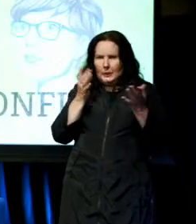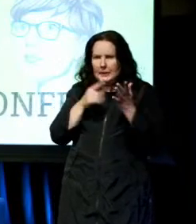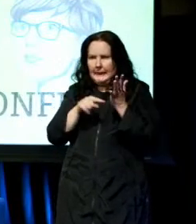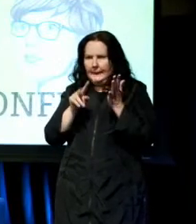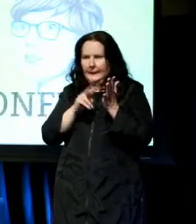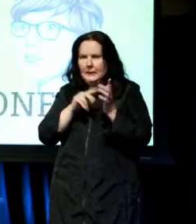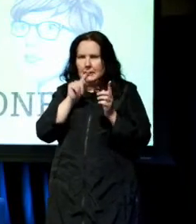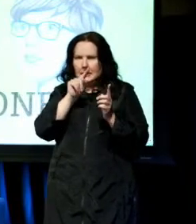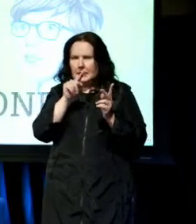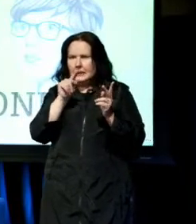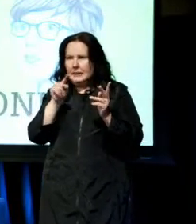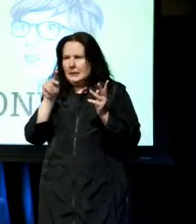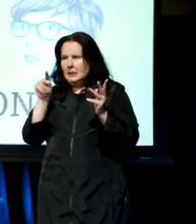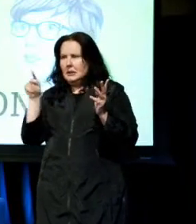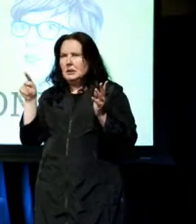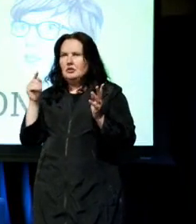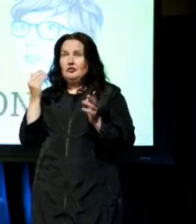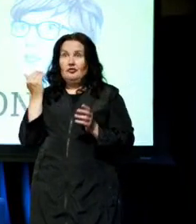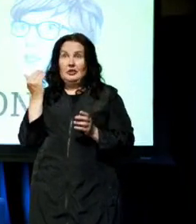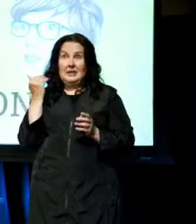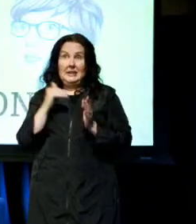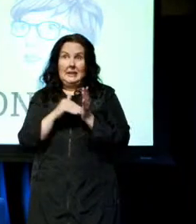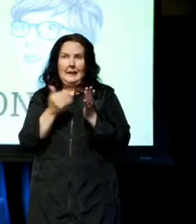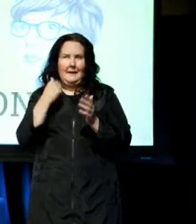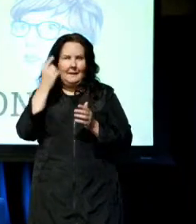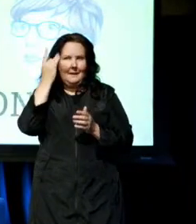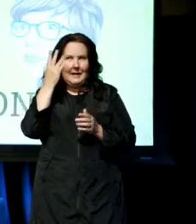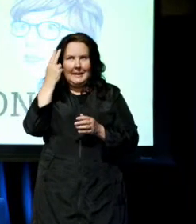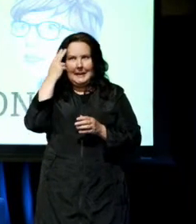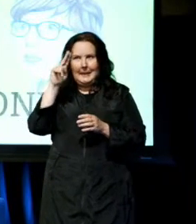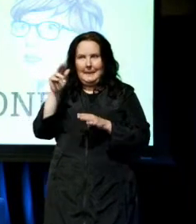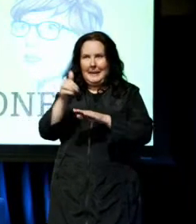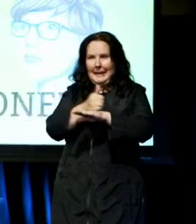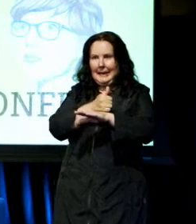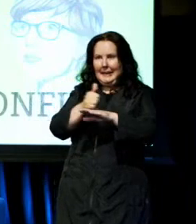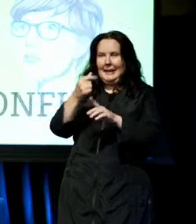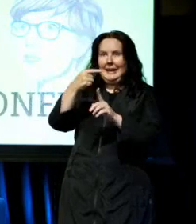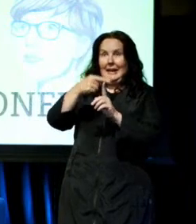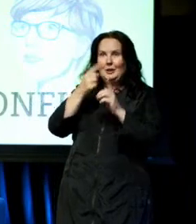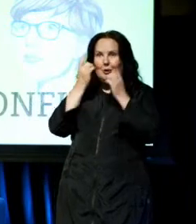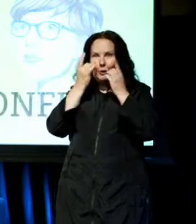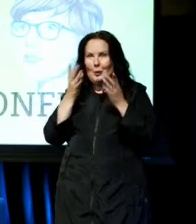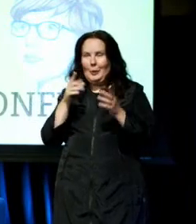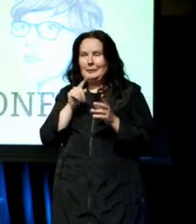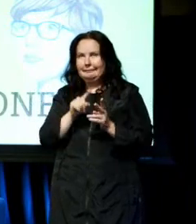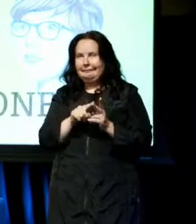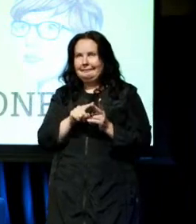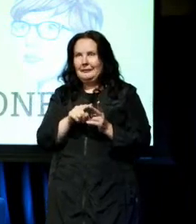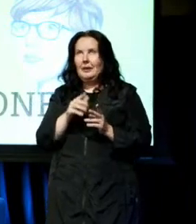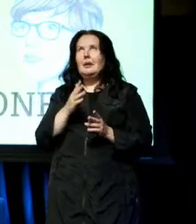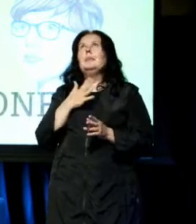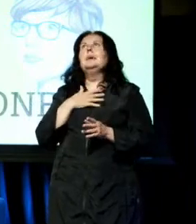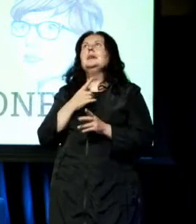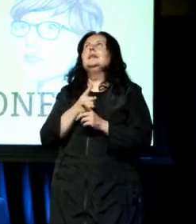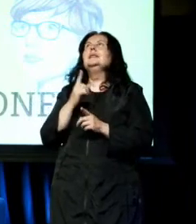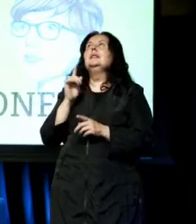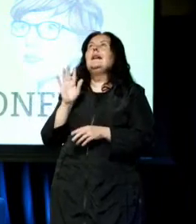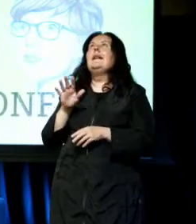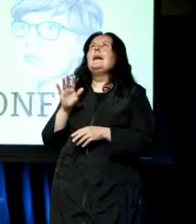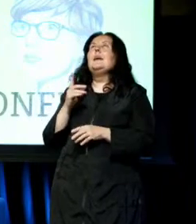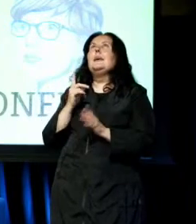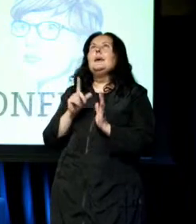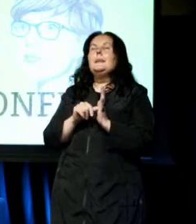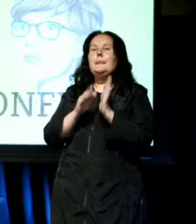you know, we've just recently... And now I'm going to forget the name of the actor and the show... Oh my goodness, I'm having one of those